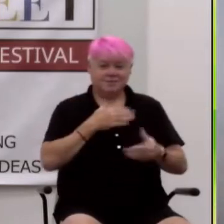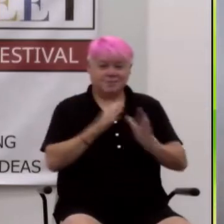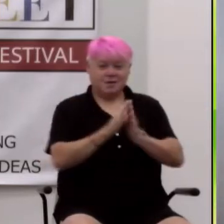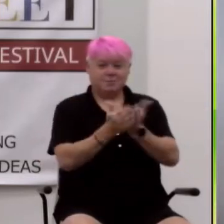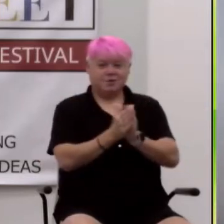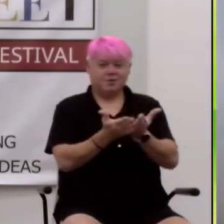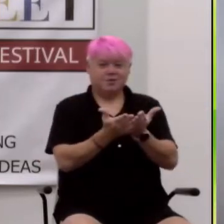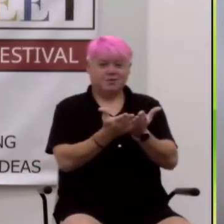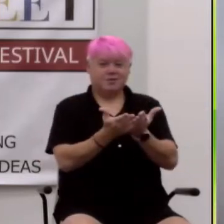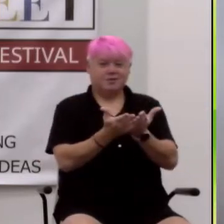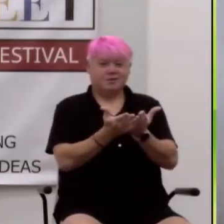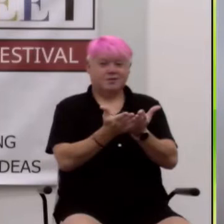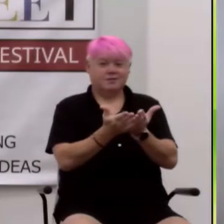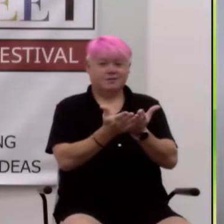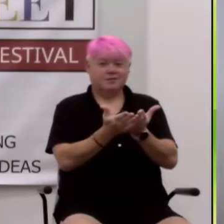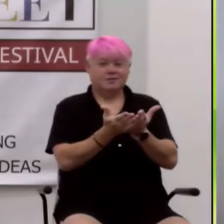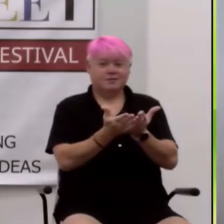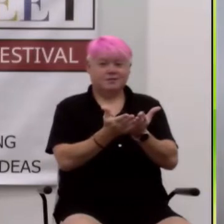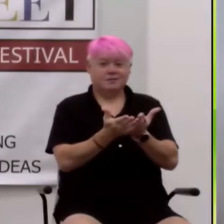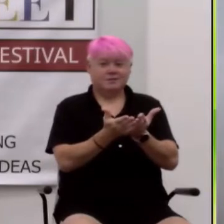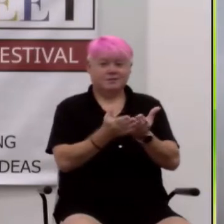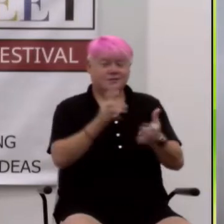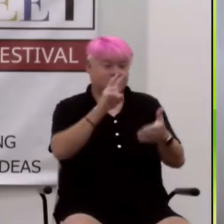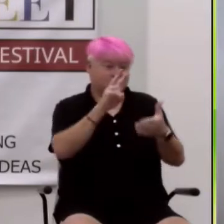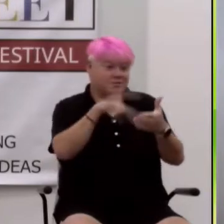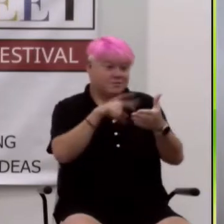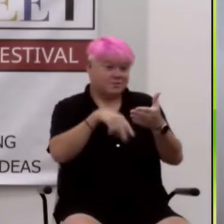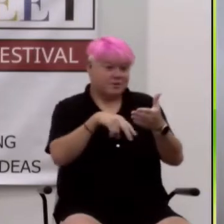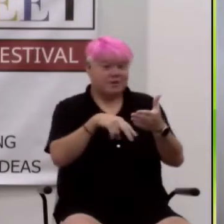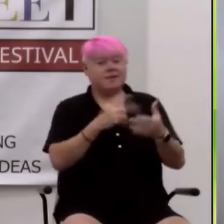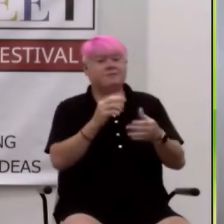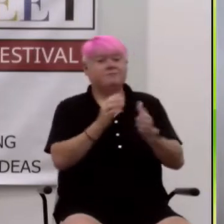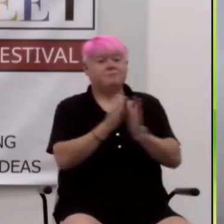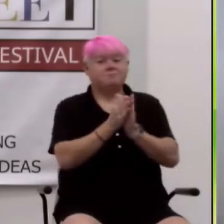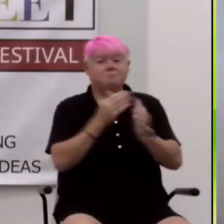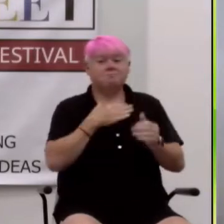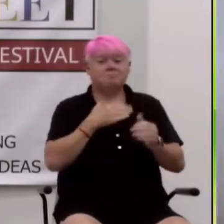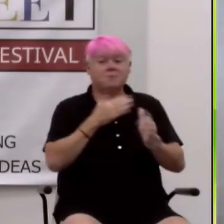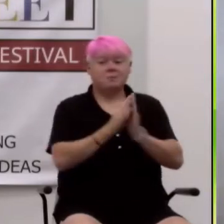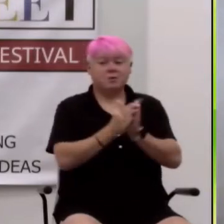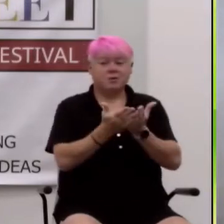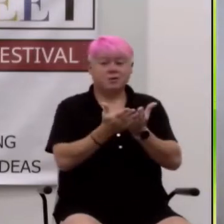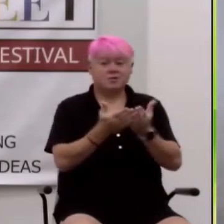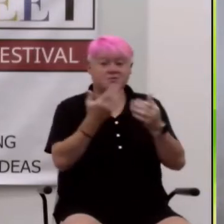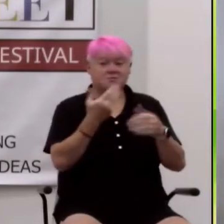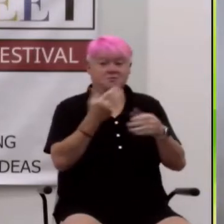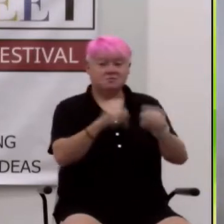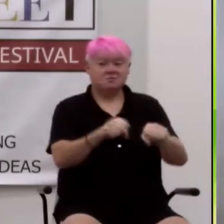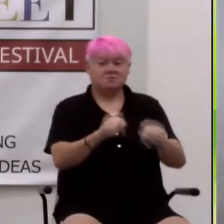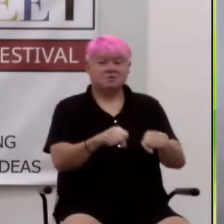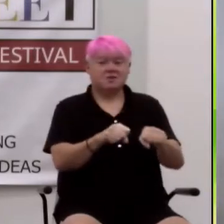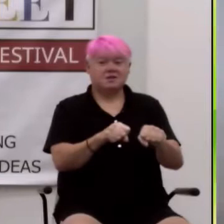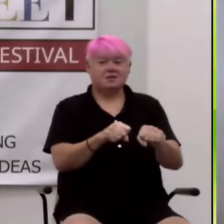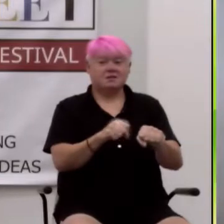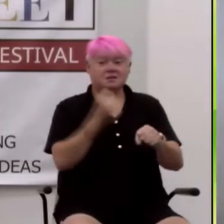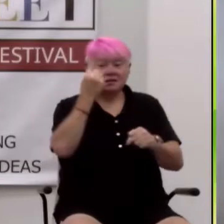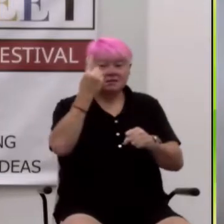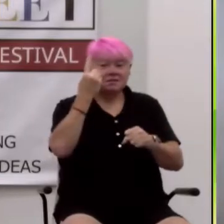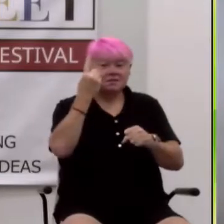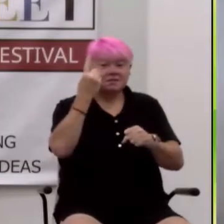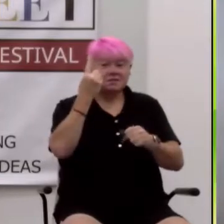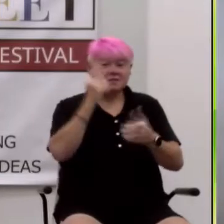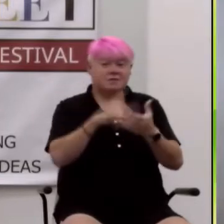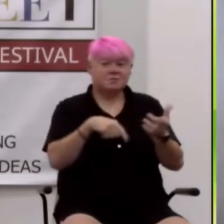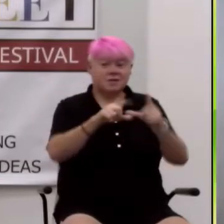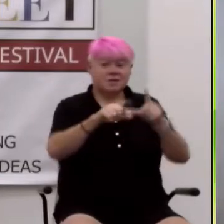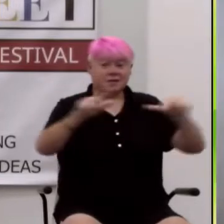do maybe a reading or two, short reading or two, so that you can understand what the language is